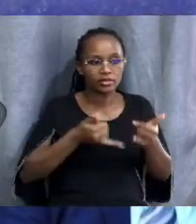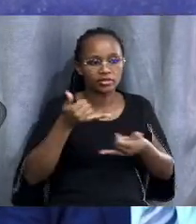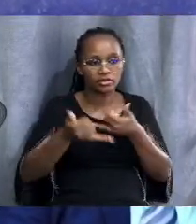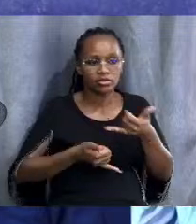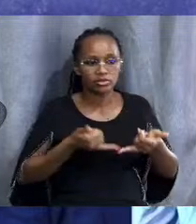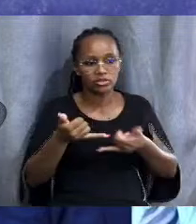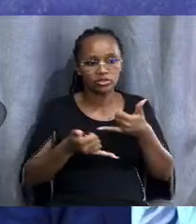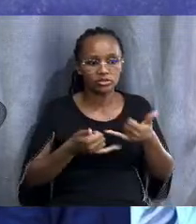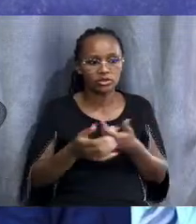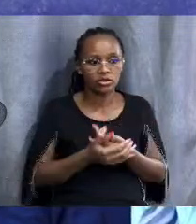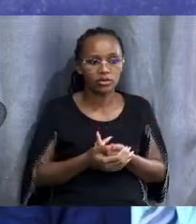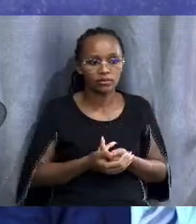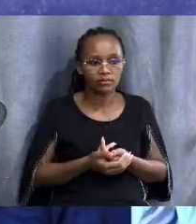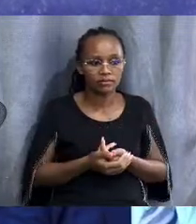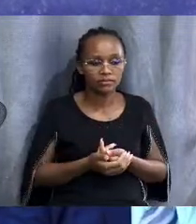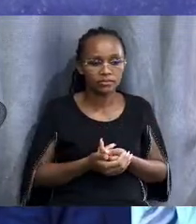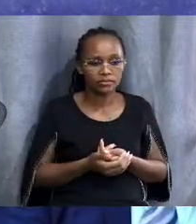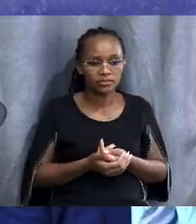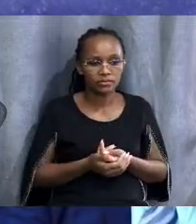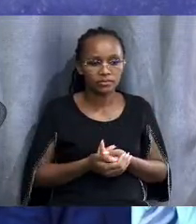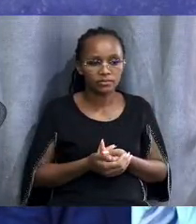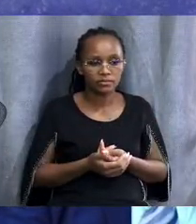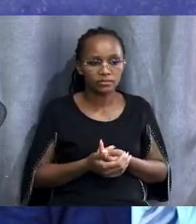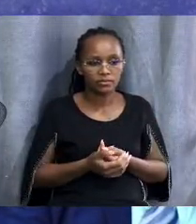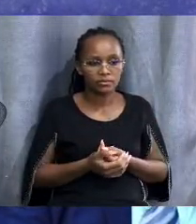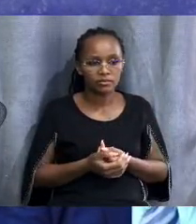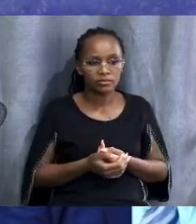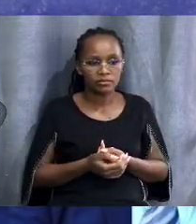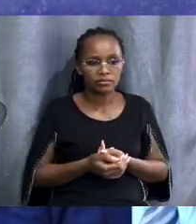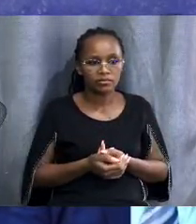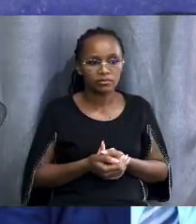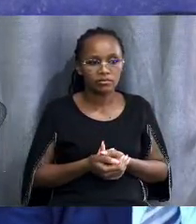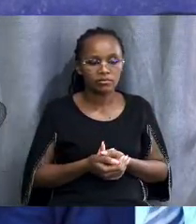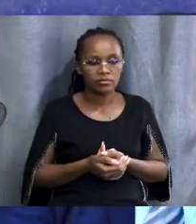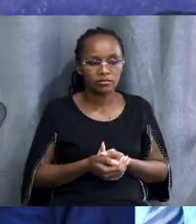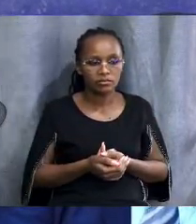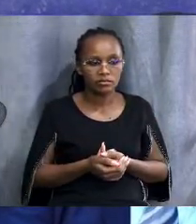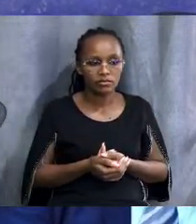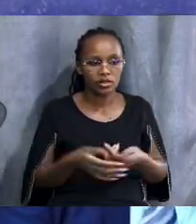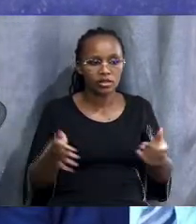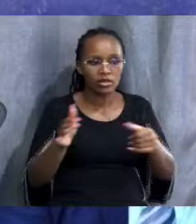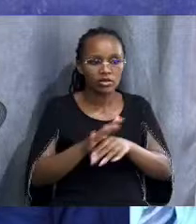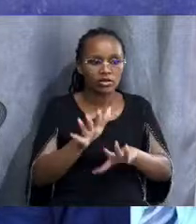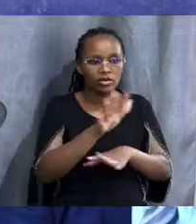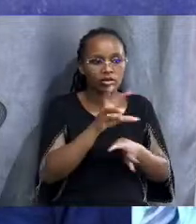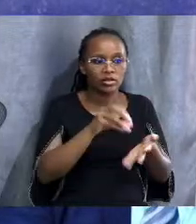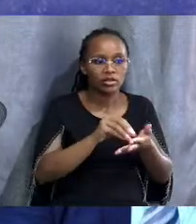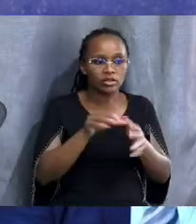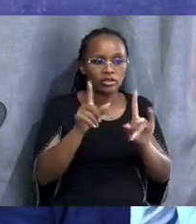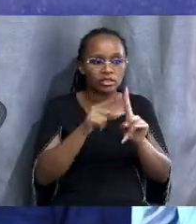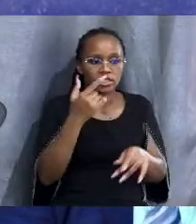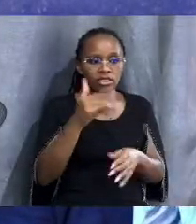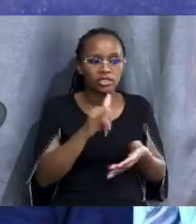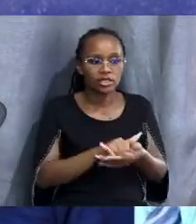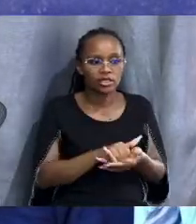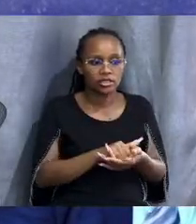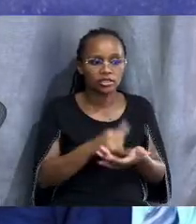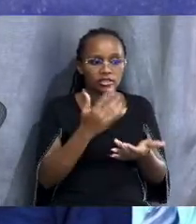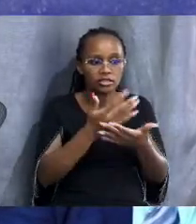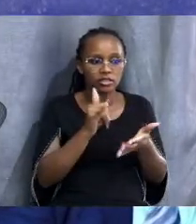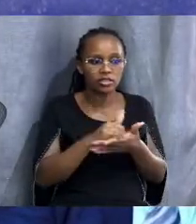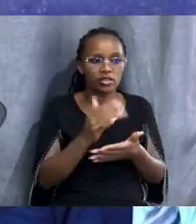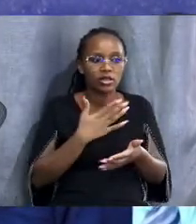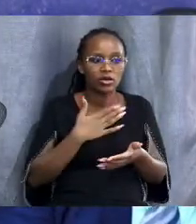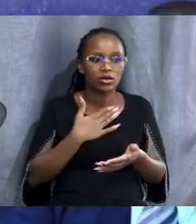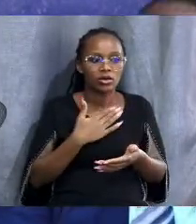rejoice and strive for full restoration. And he says something that I